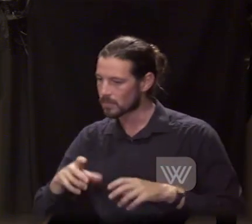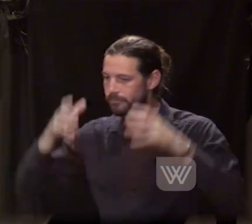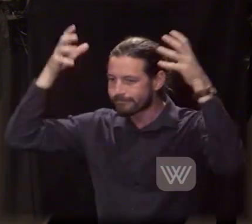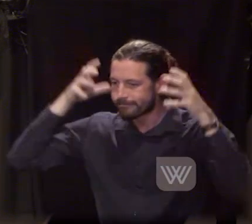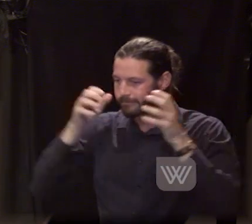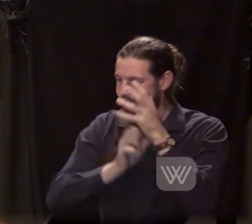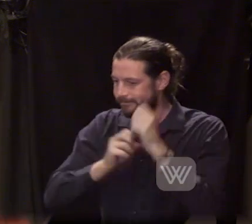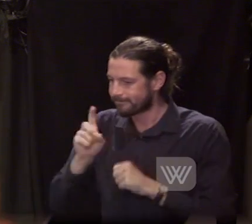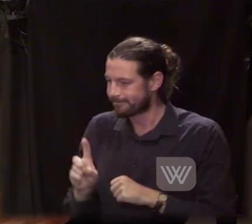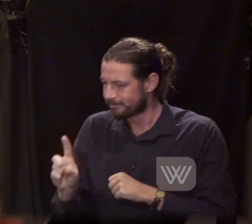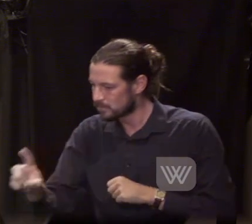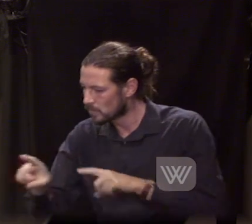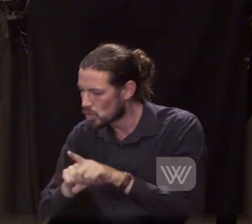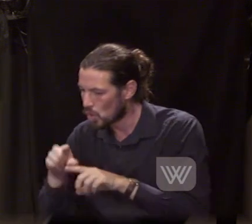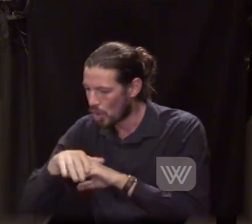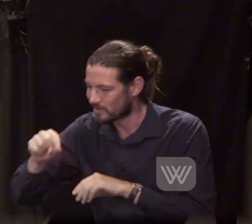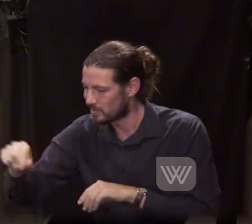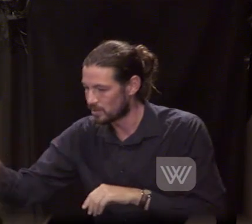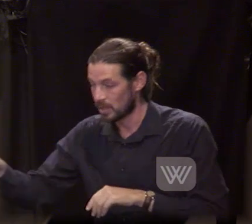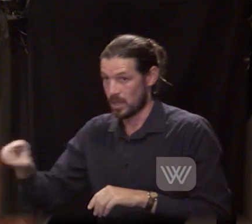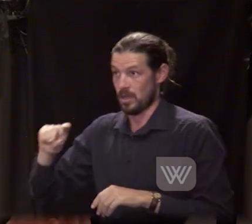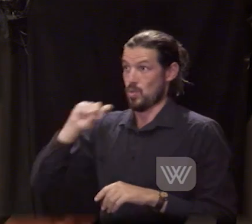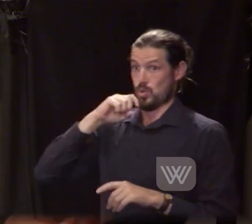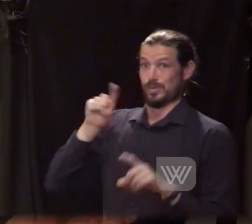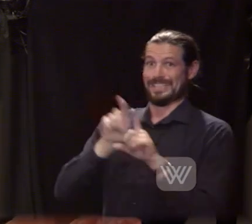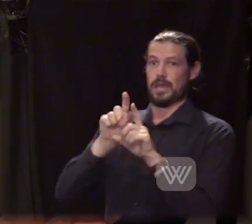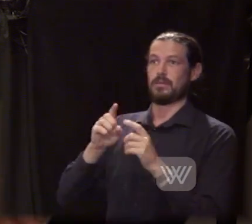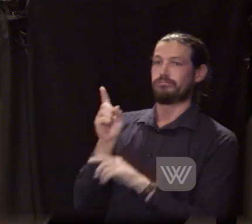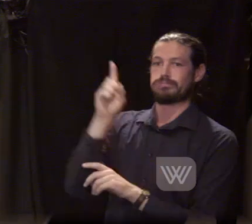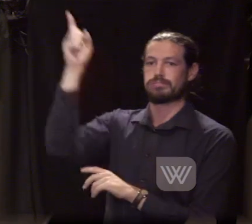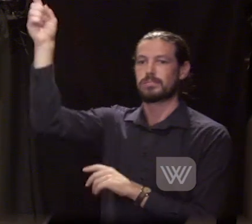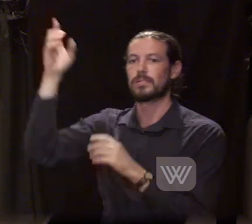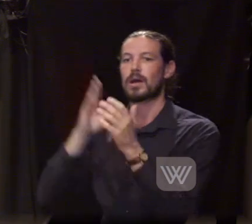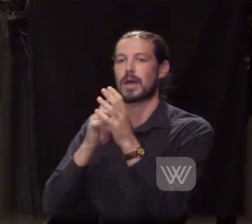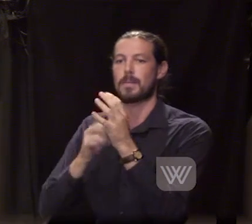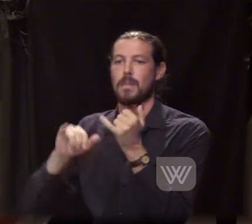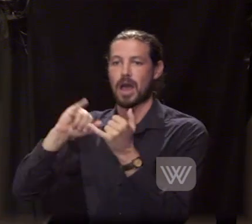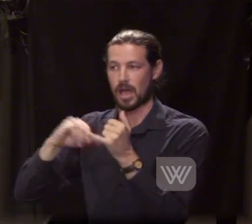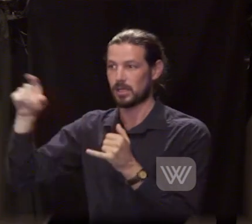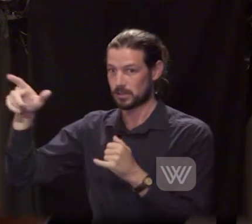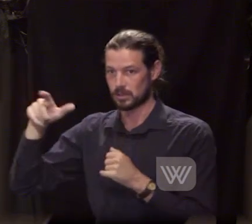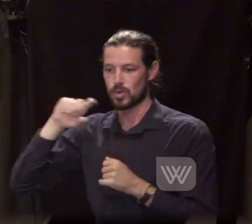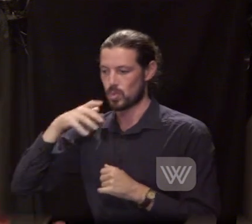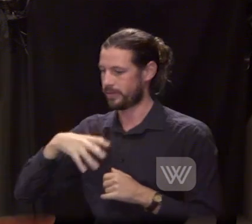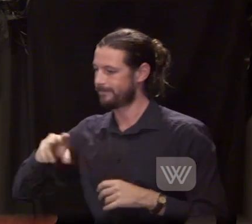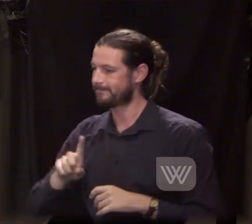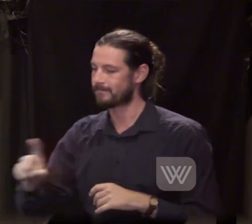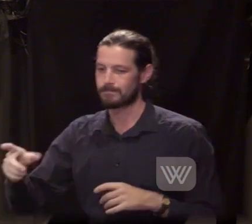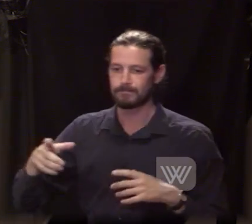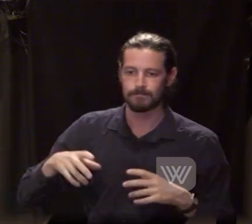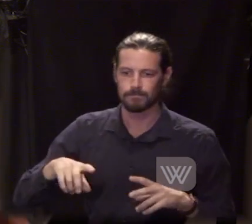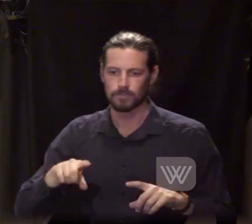landscape, are geared towards when humans do first go to Mars, they're going to have to start walking around and learning about